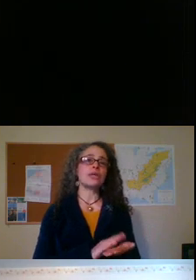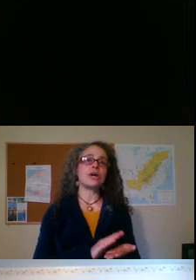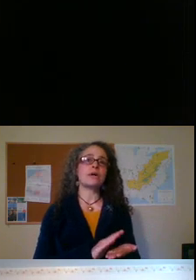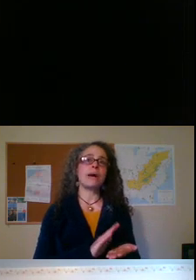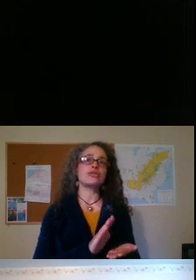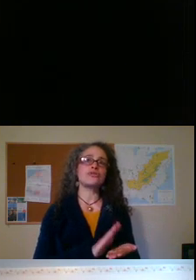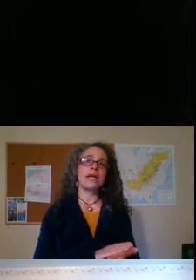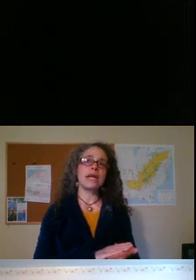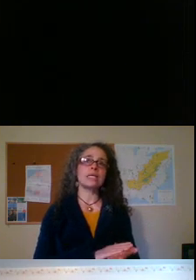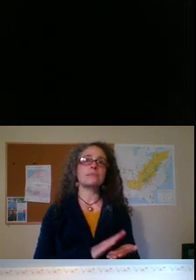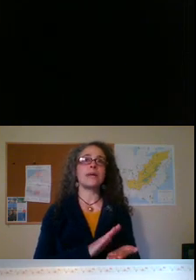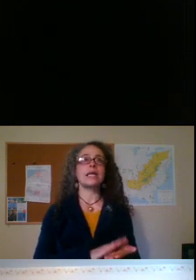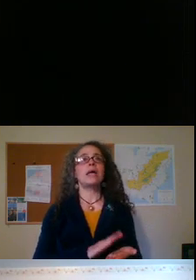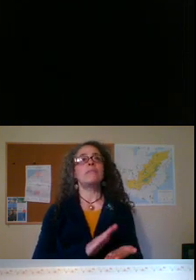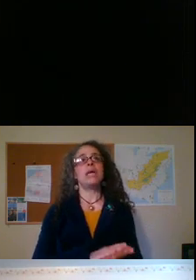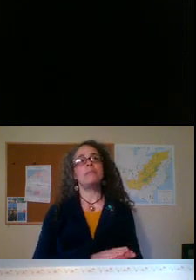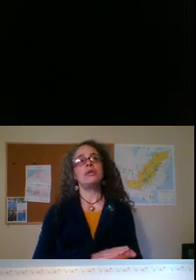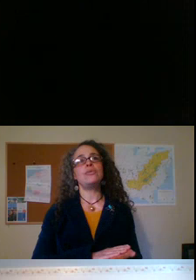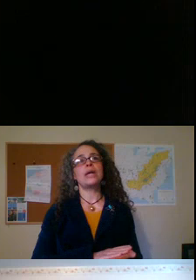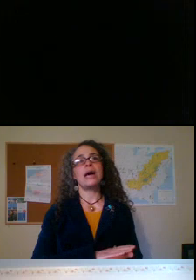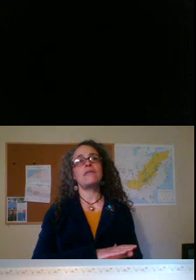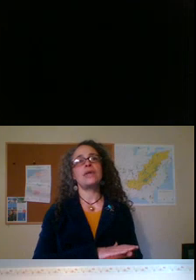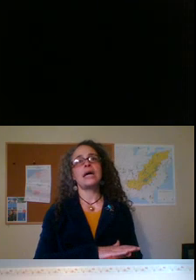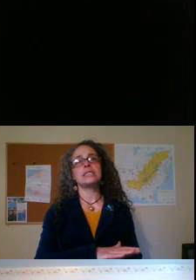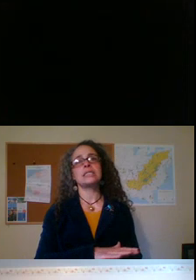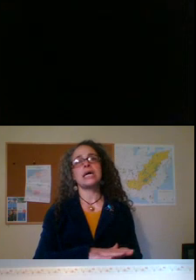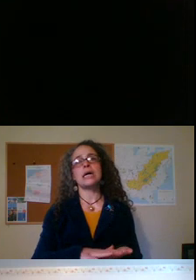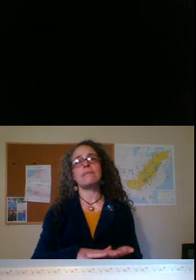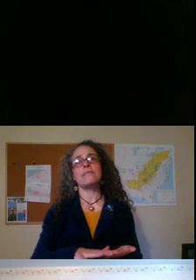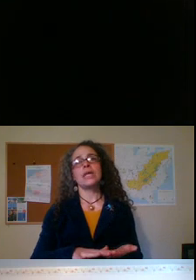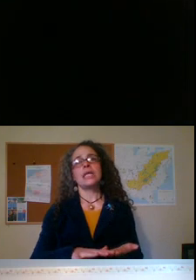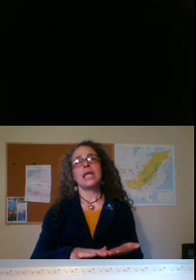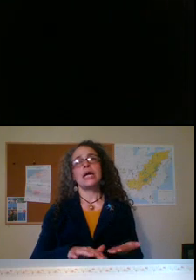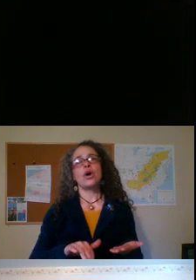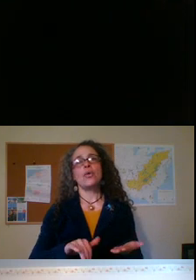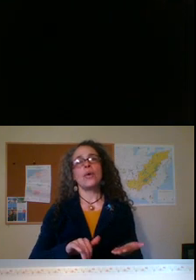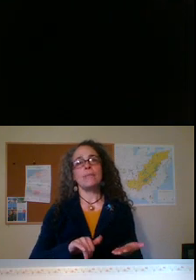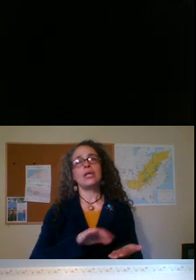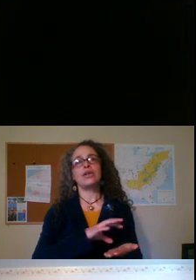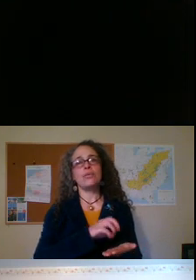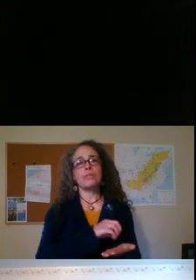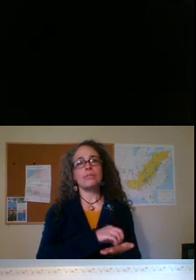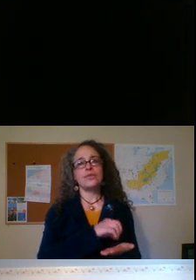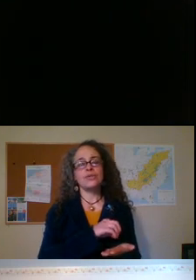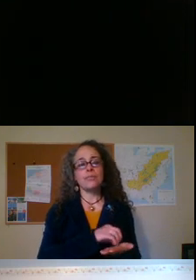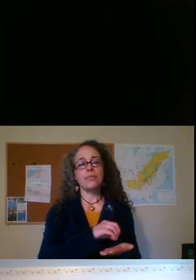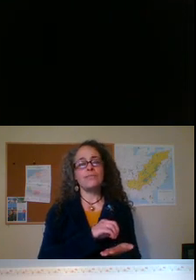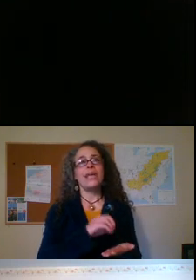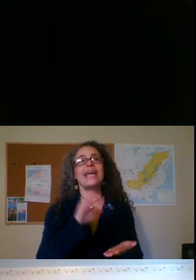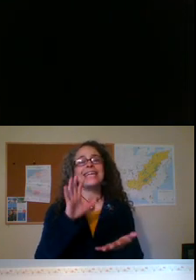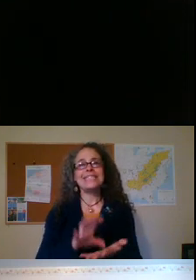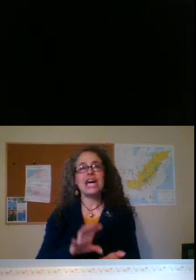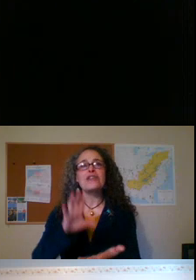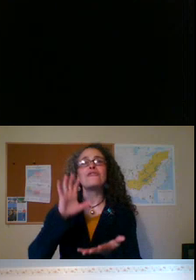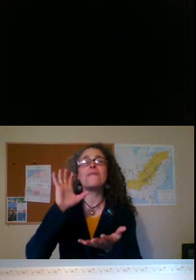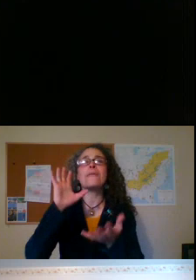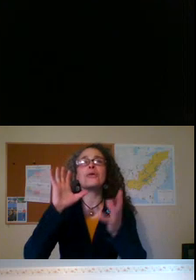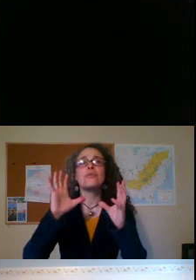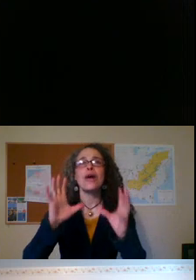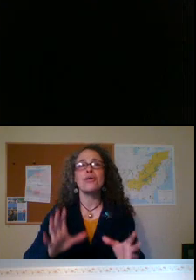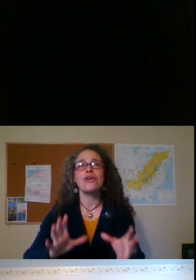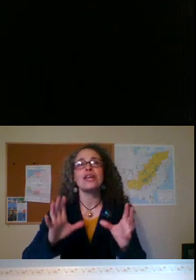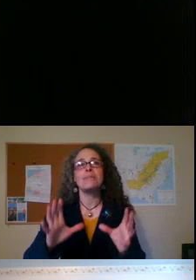you don't want to talk about trails, but maybe you want to have it as like equipment. You want to do the, instead